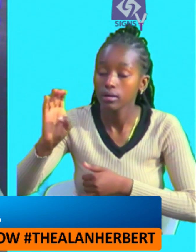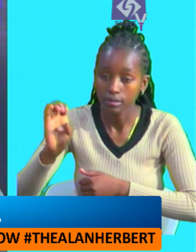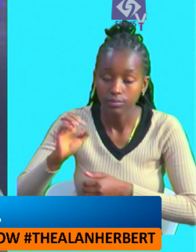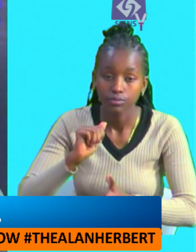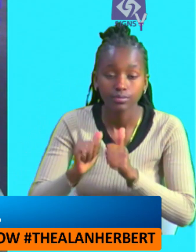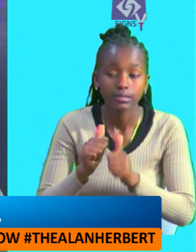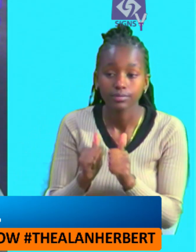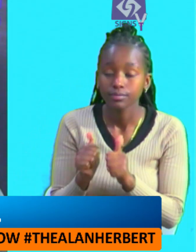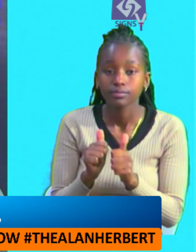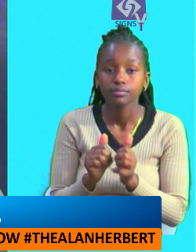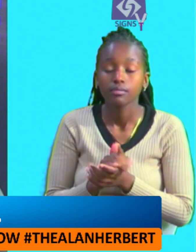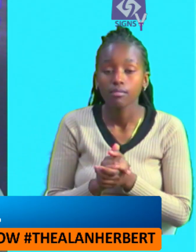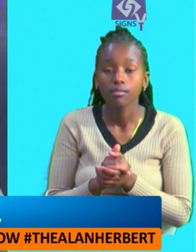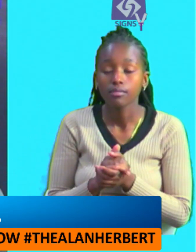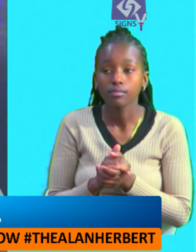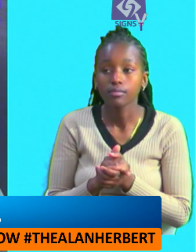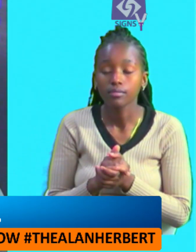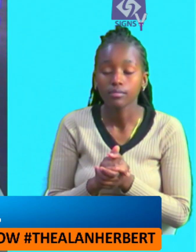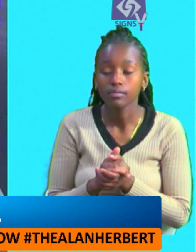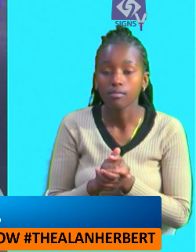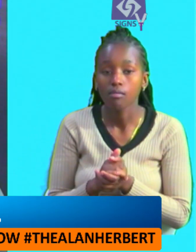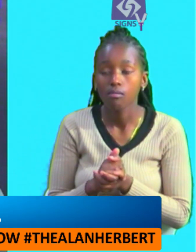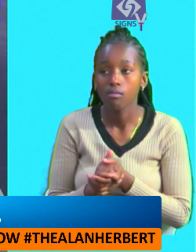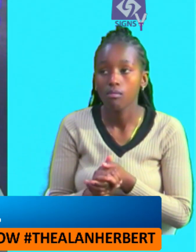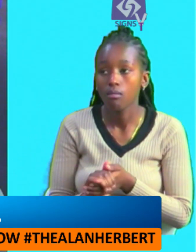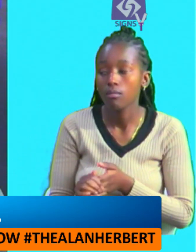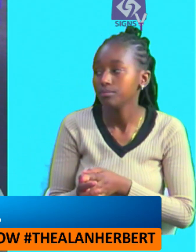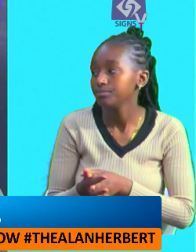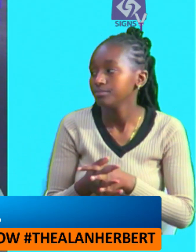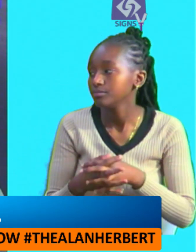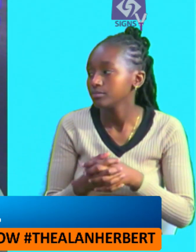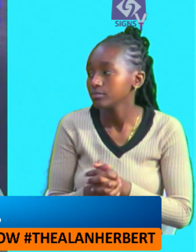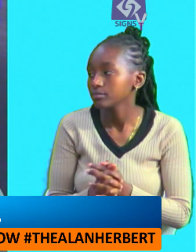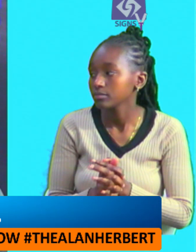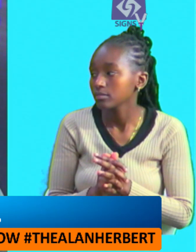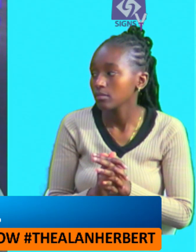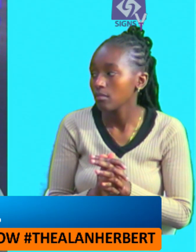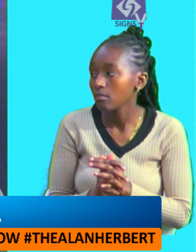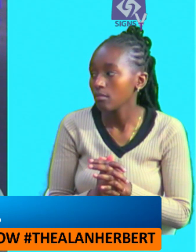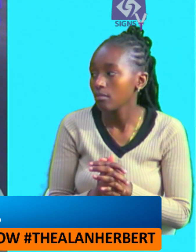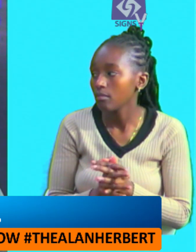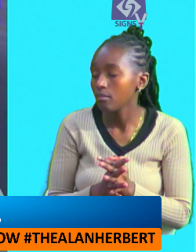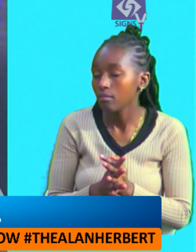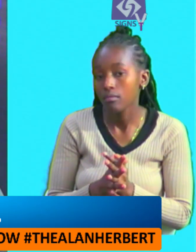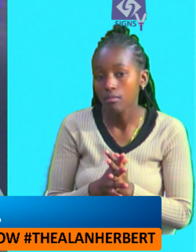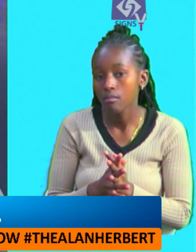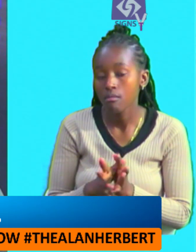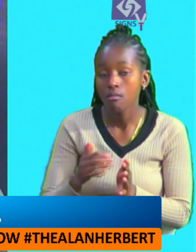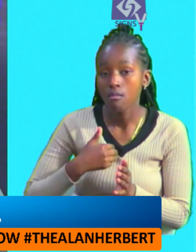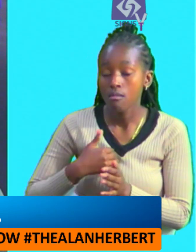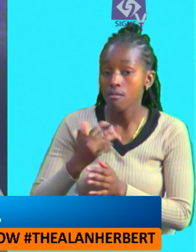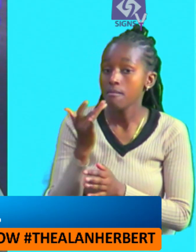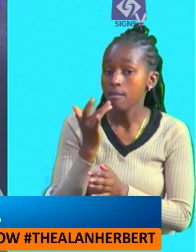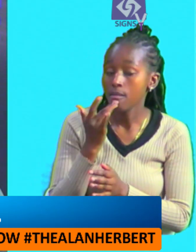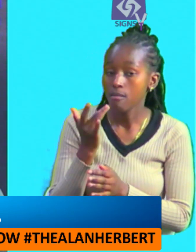Yeah. The Joyride podcast. The Joyride. Yeah. Okay. Joyride Heard podcast. About